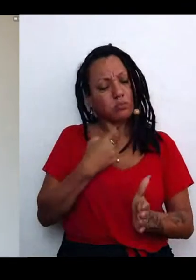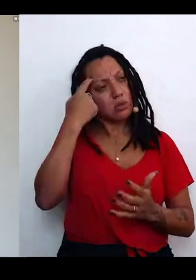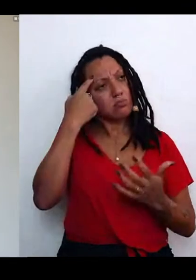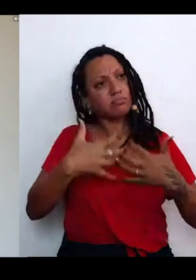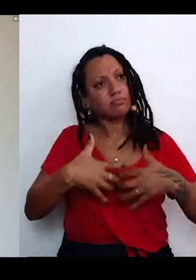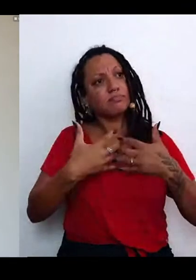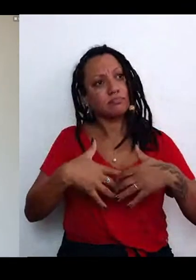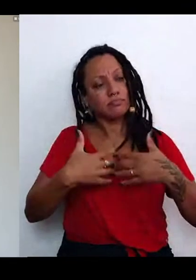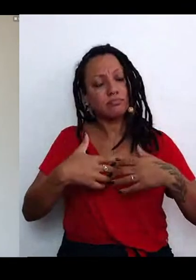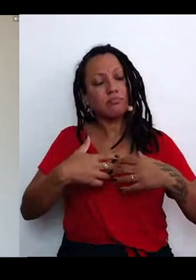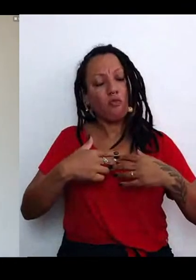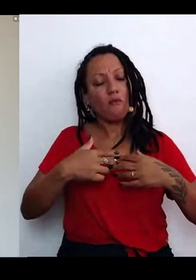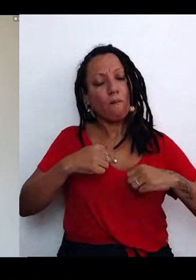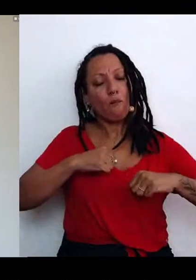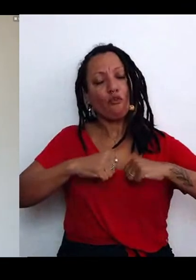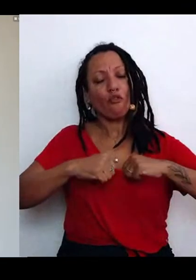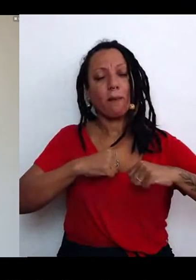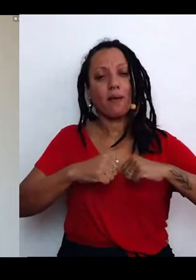performance